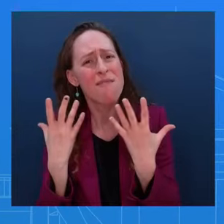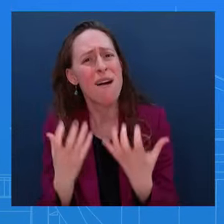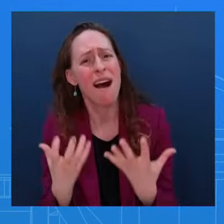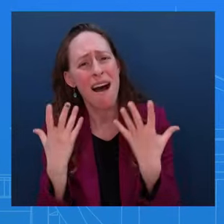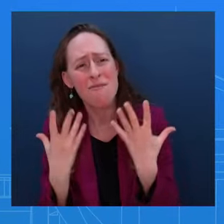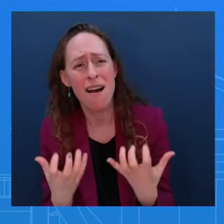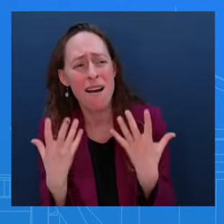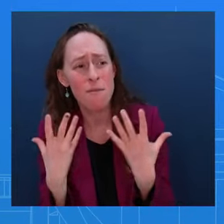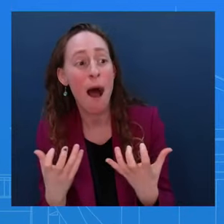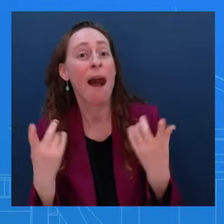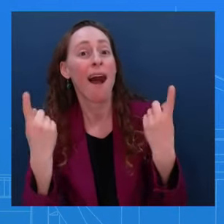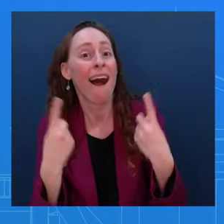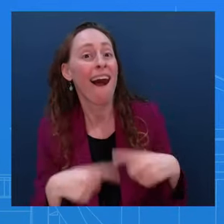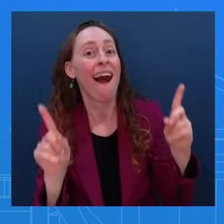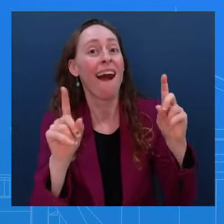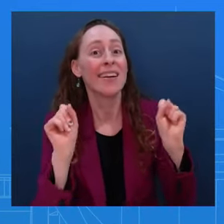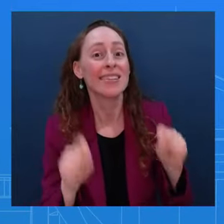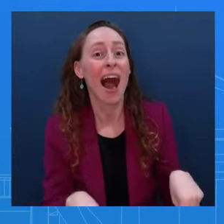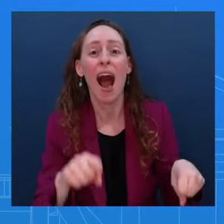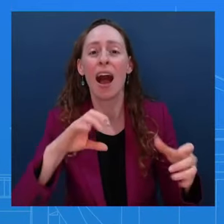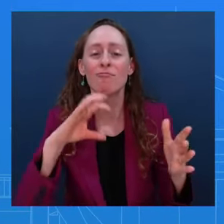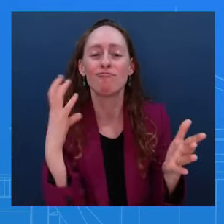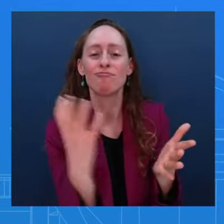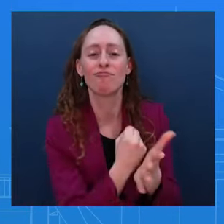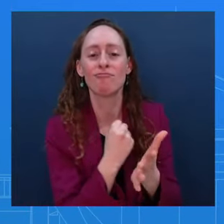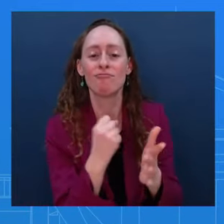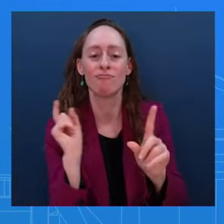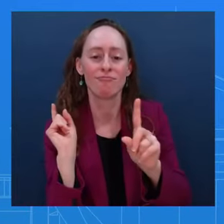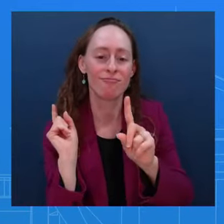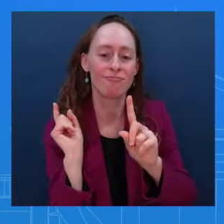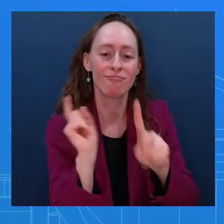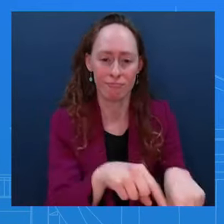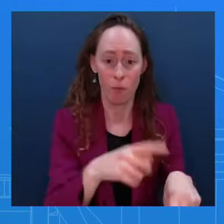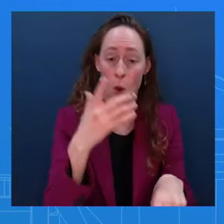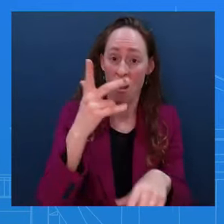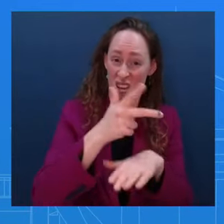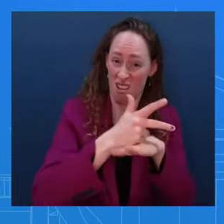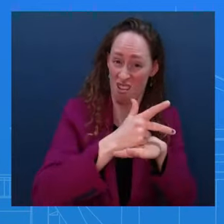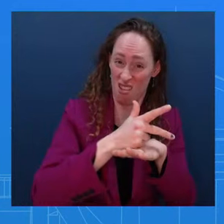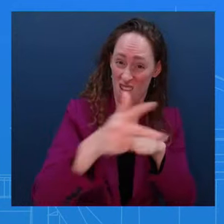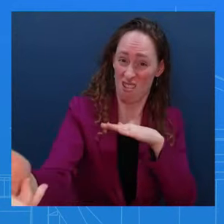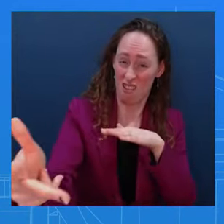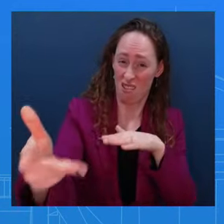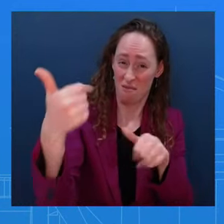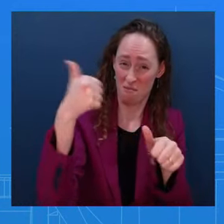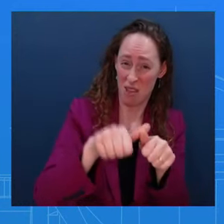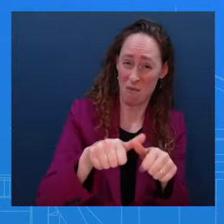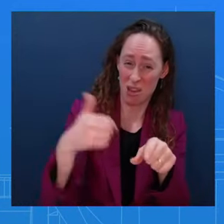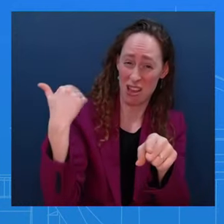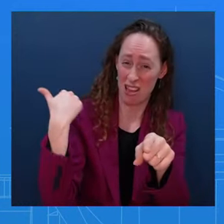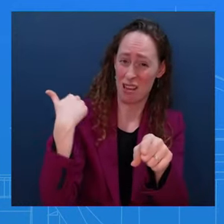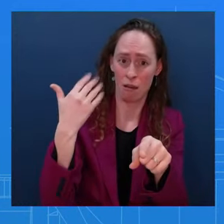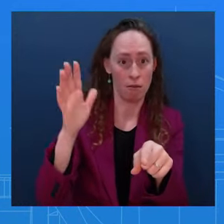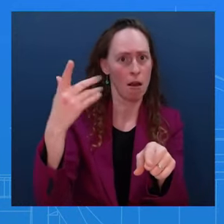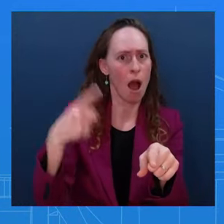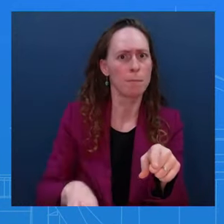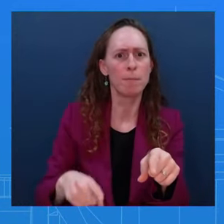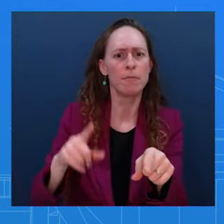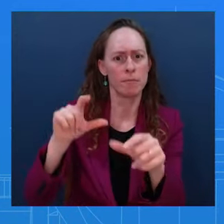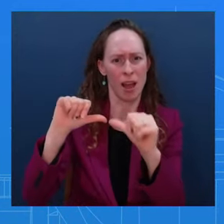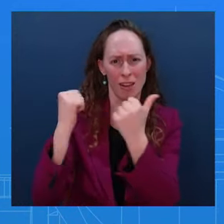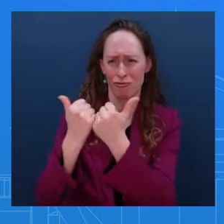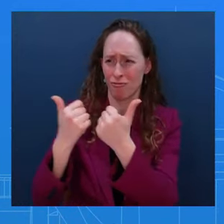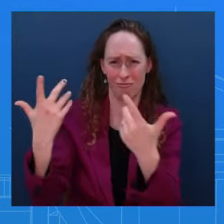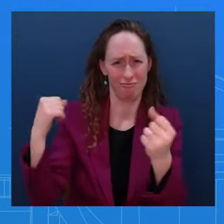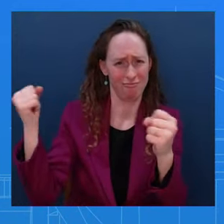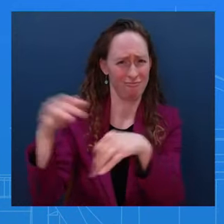when the derailment happened, the federal agencies were on the ground within hours, and many of them have continued to be there,